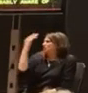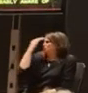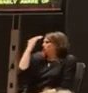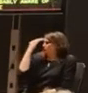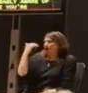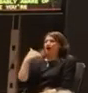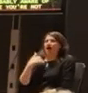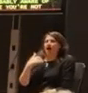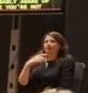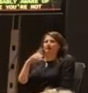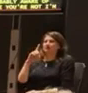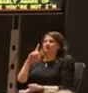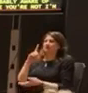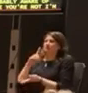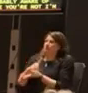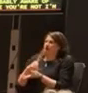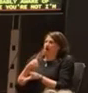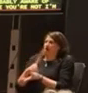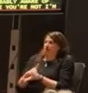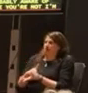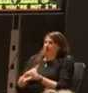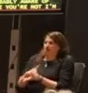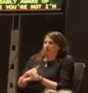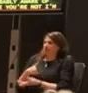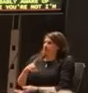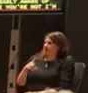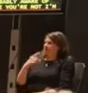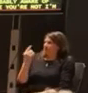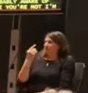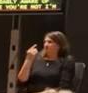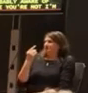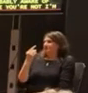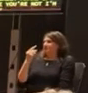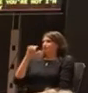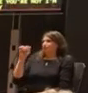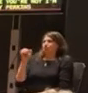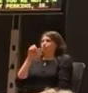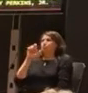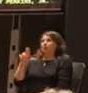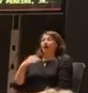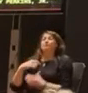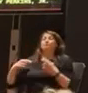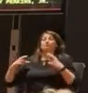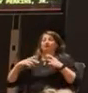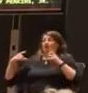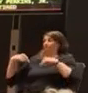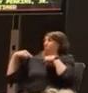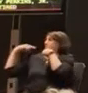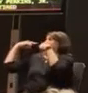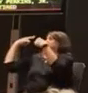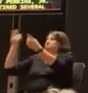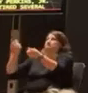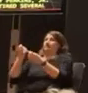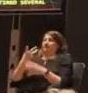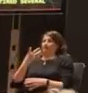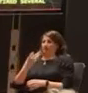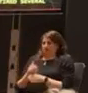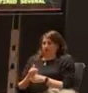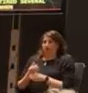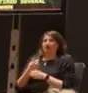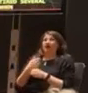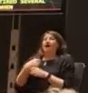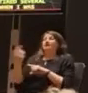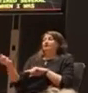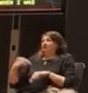Dr. Jeffrey Perkins, Jr., and I'm retired for several years. But when I came here, I was teaching about a decade